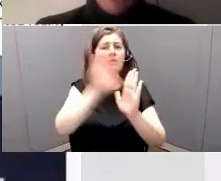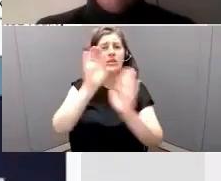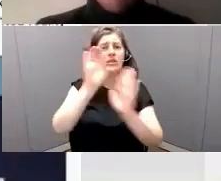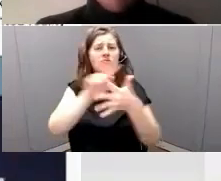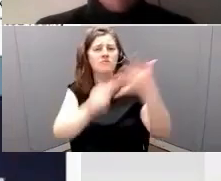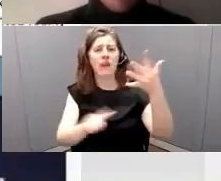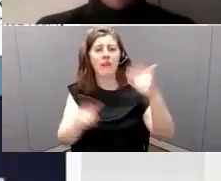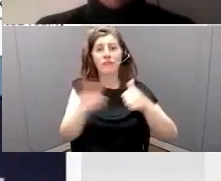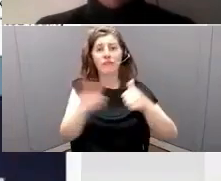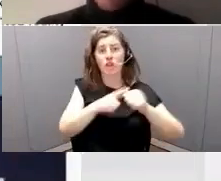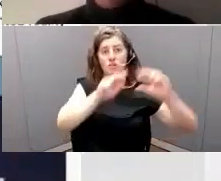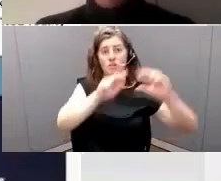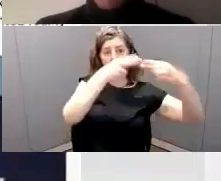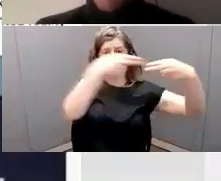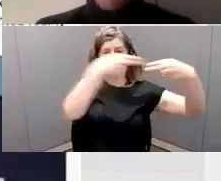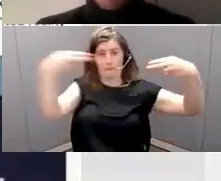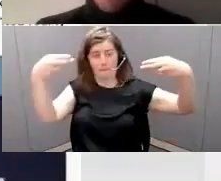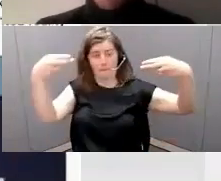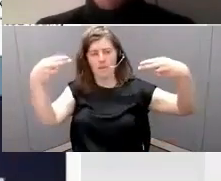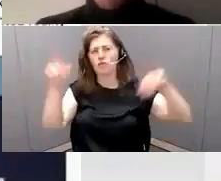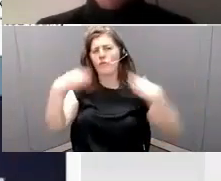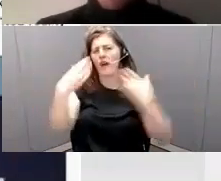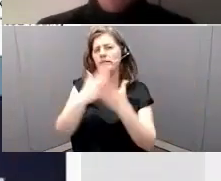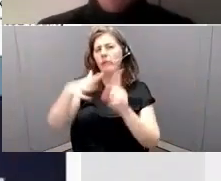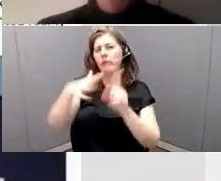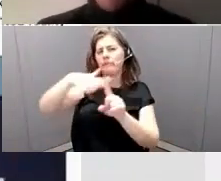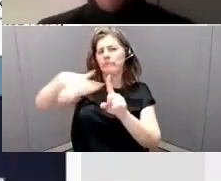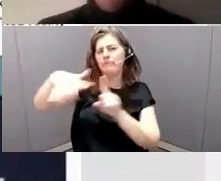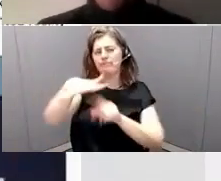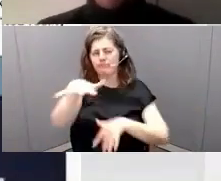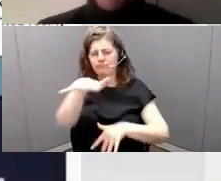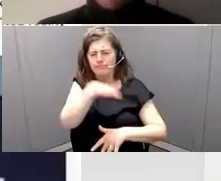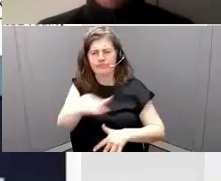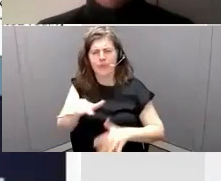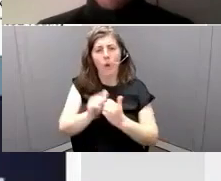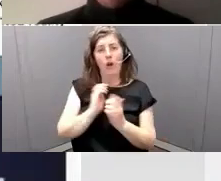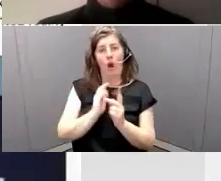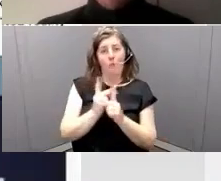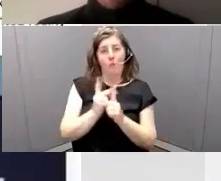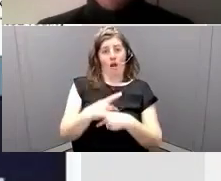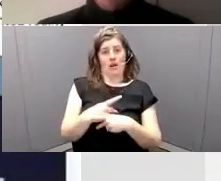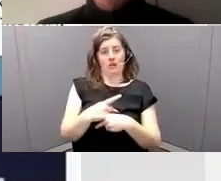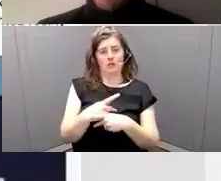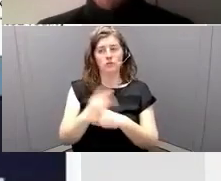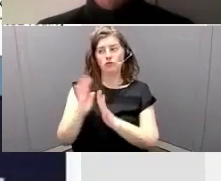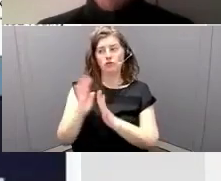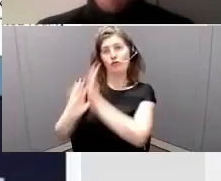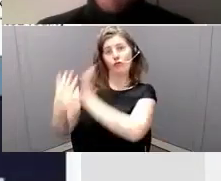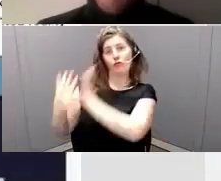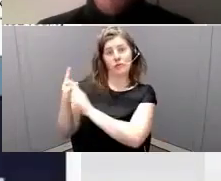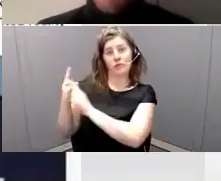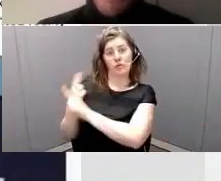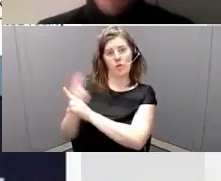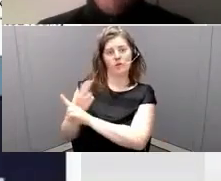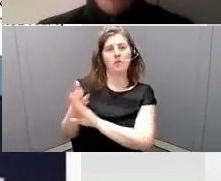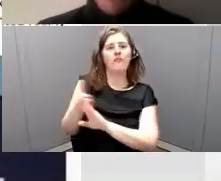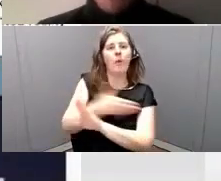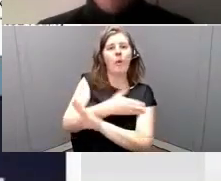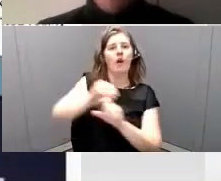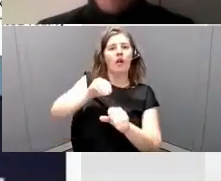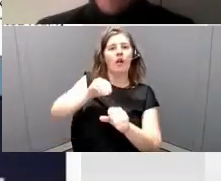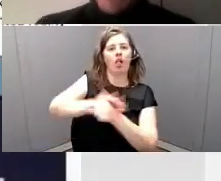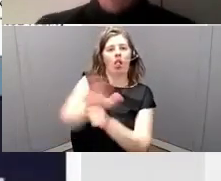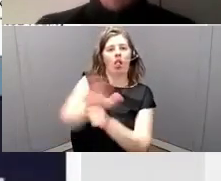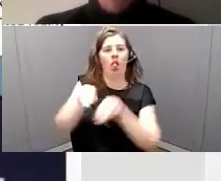first tab to provide some context in how our product used to be used before the pandemic